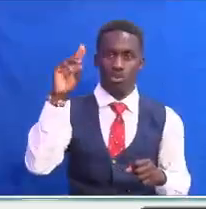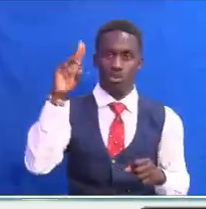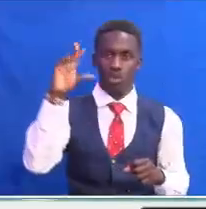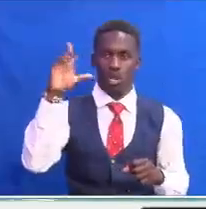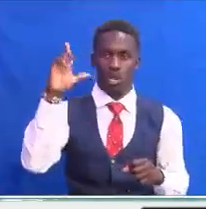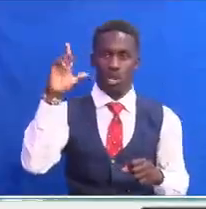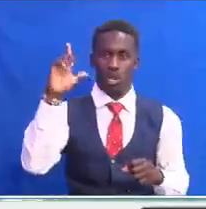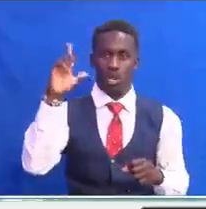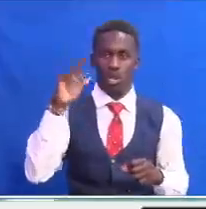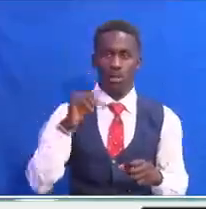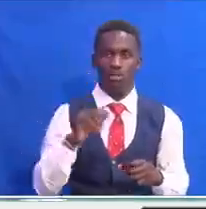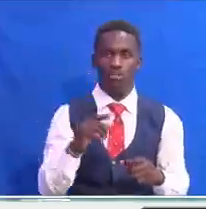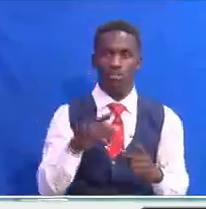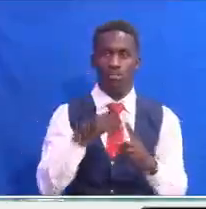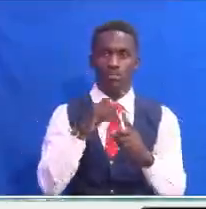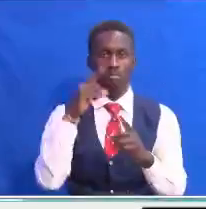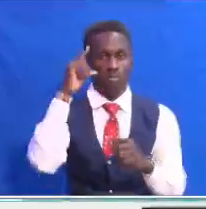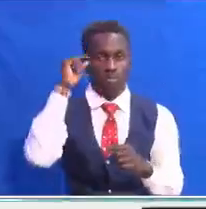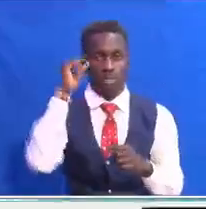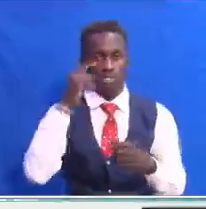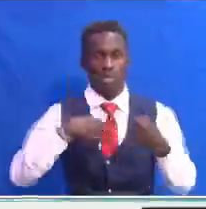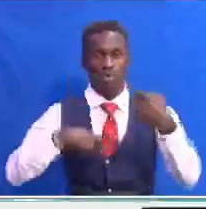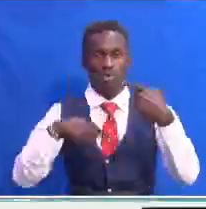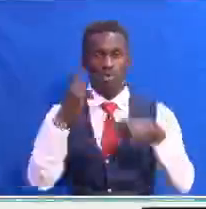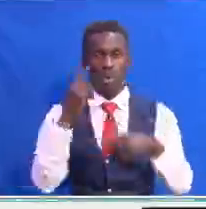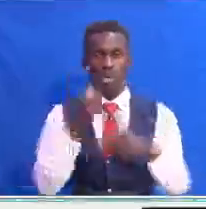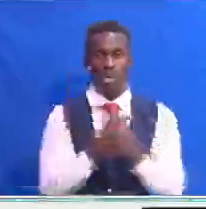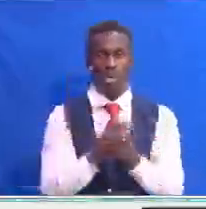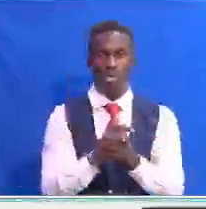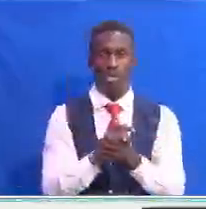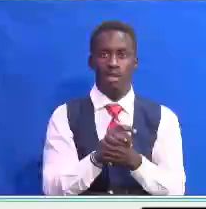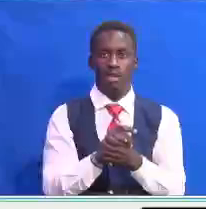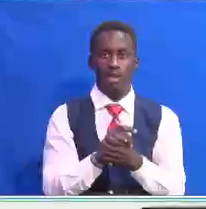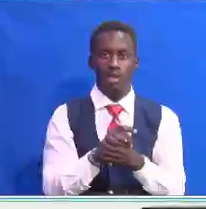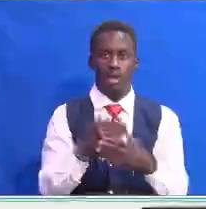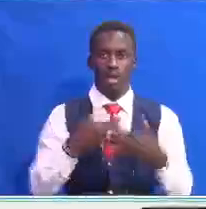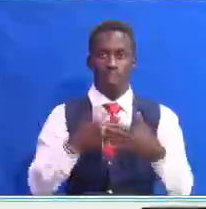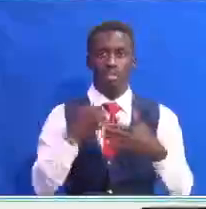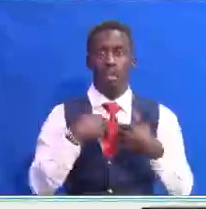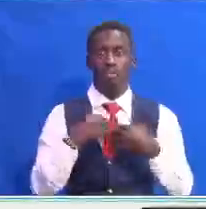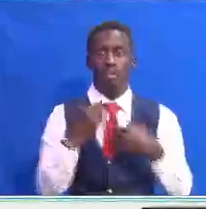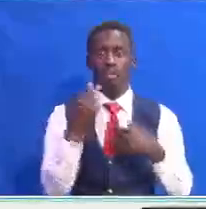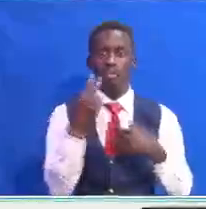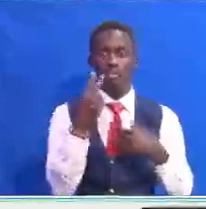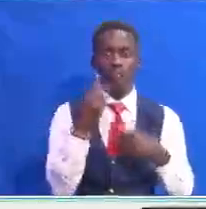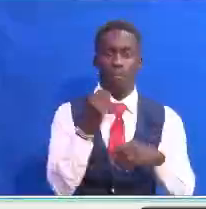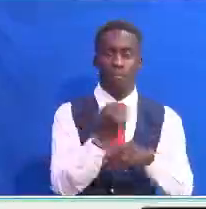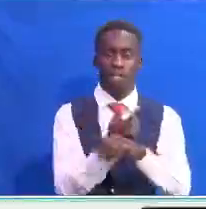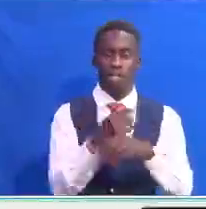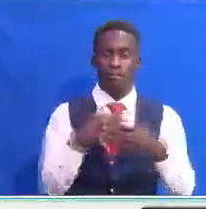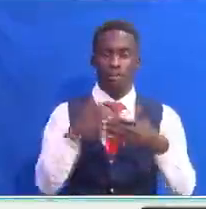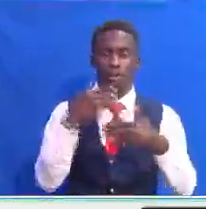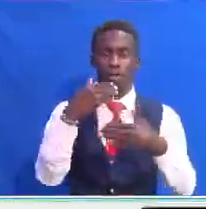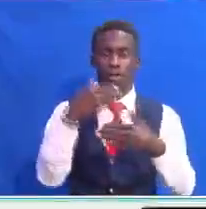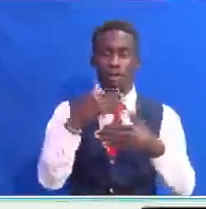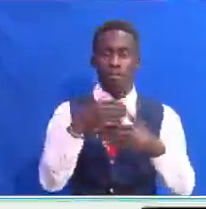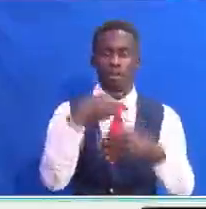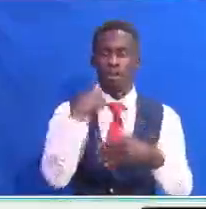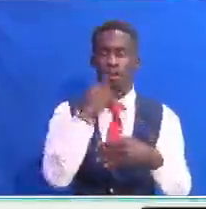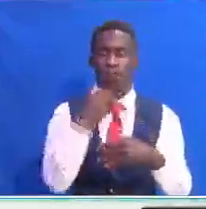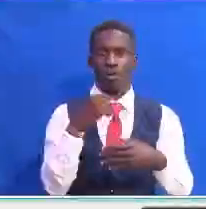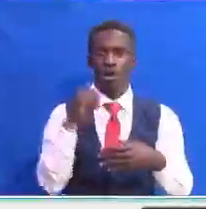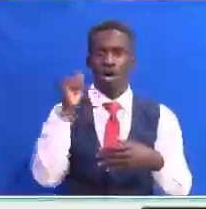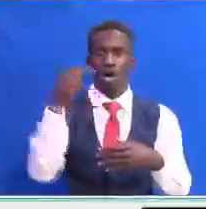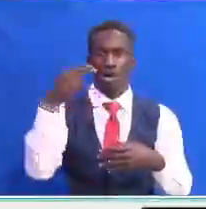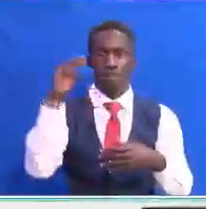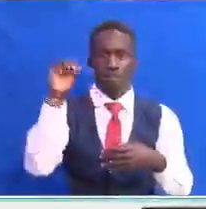Abdul Kadir of Mombasa Aquatics was the winner after clocking 2 minutes 28.90 seconds, followed by Ahmed Maiwi of Bandari